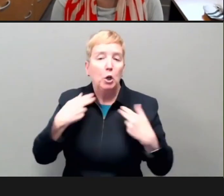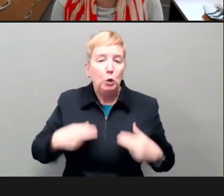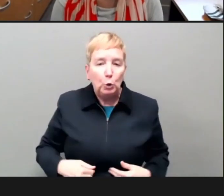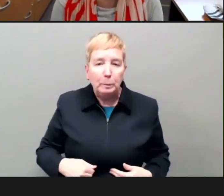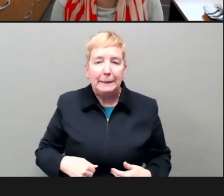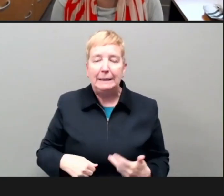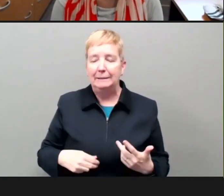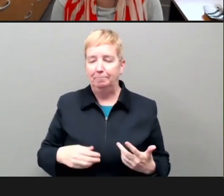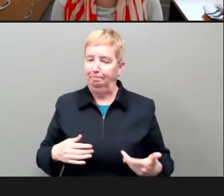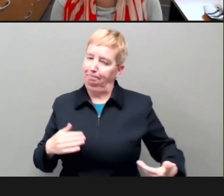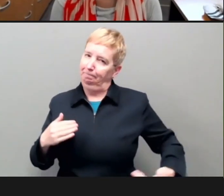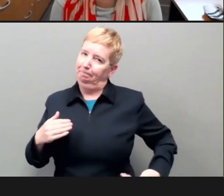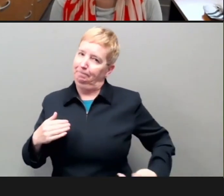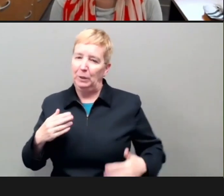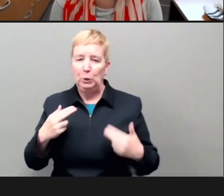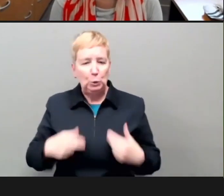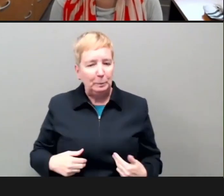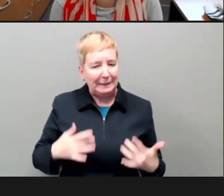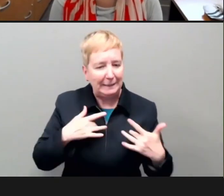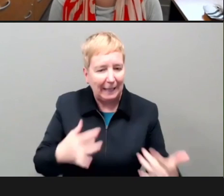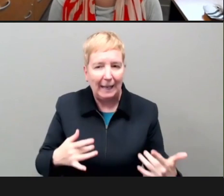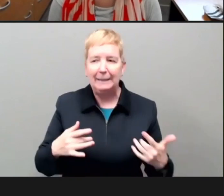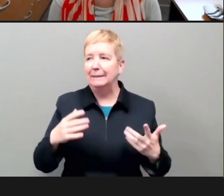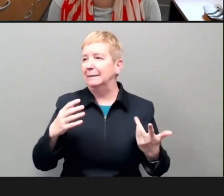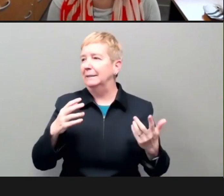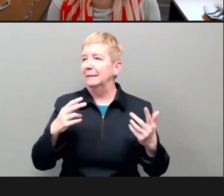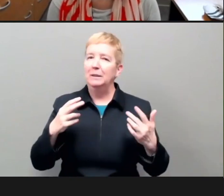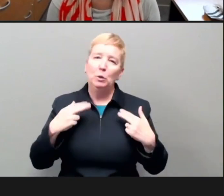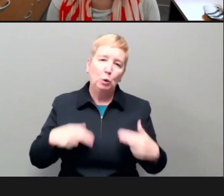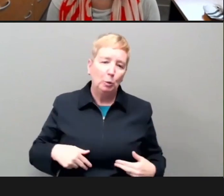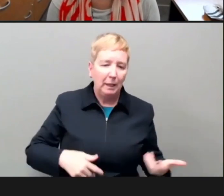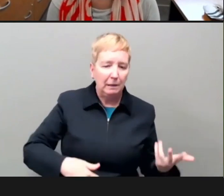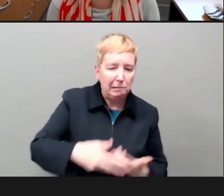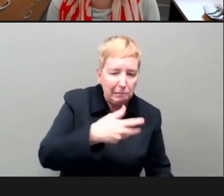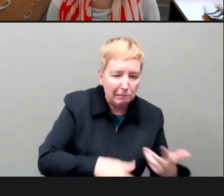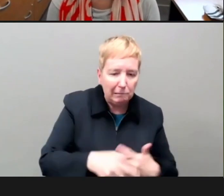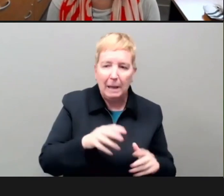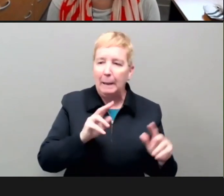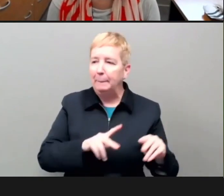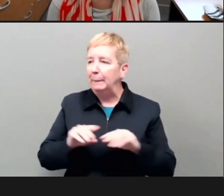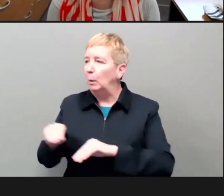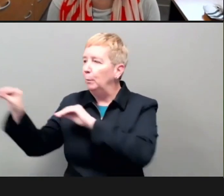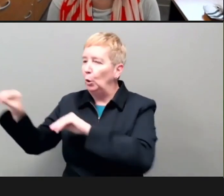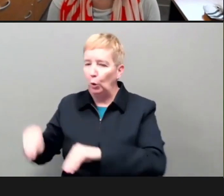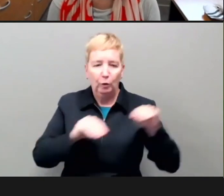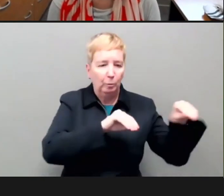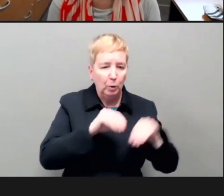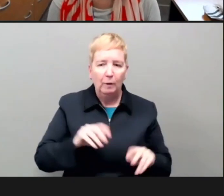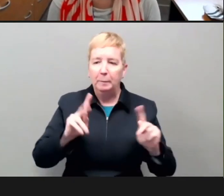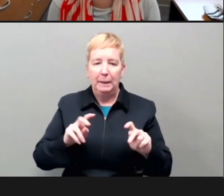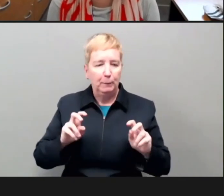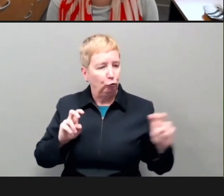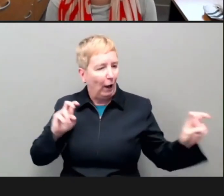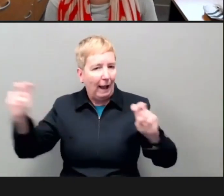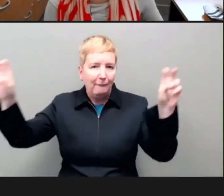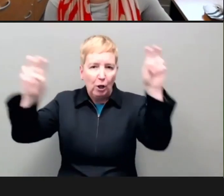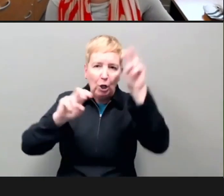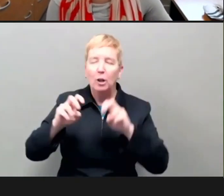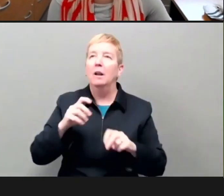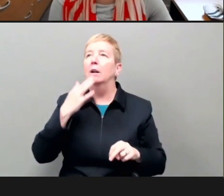it is, borders, people moving in and out, changes, differences in Colorado and Utah